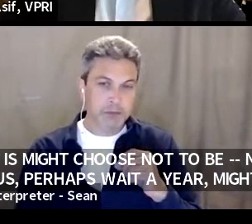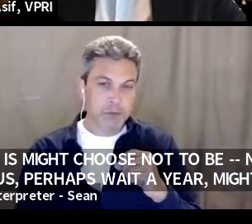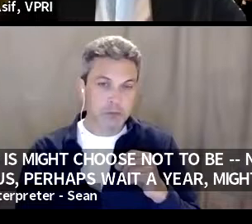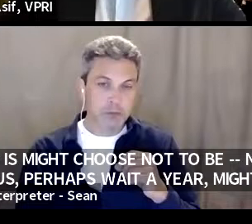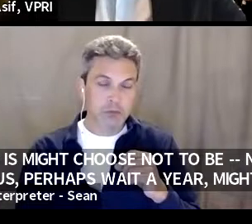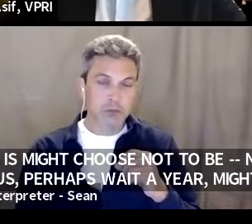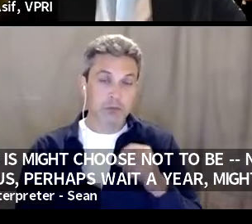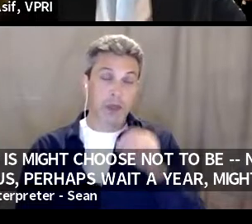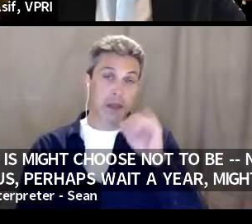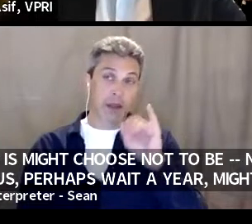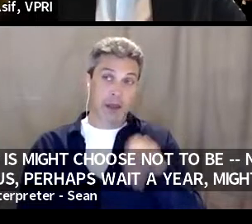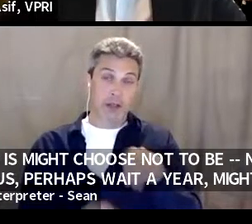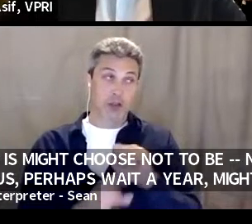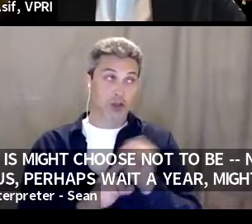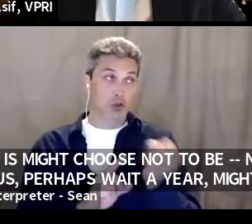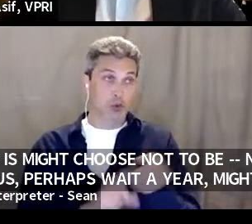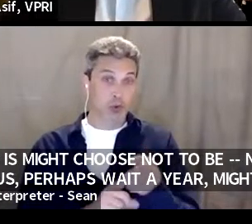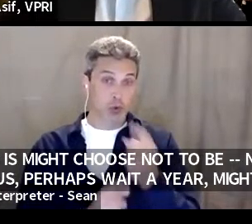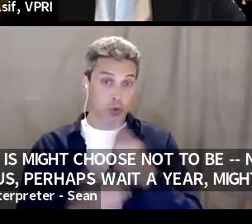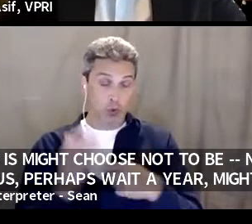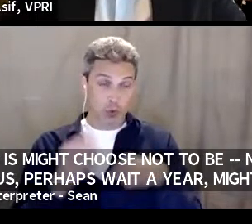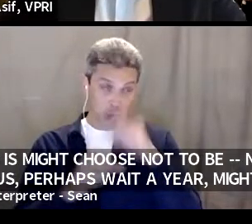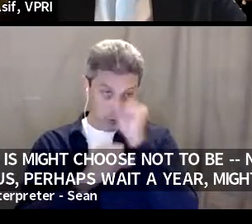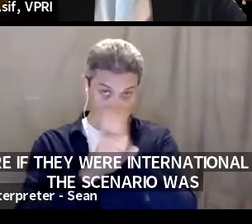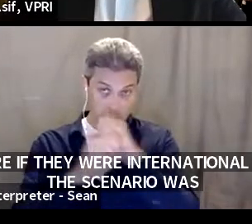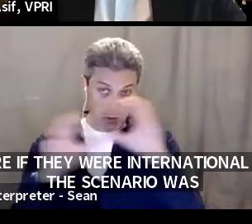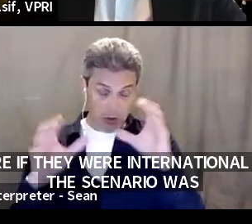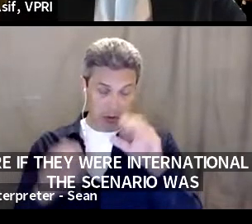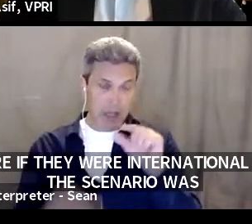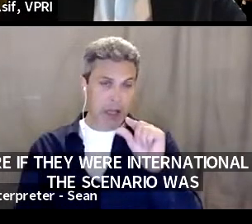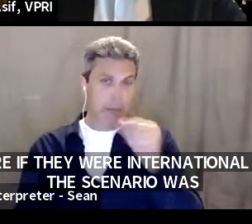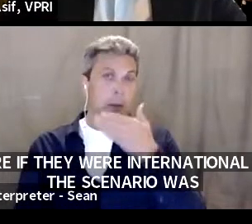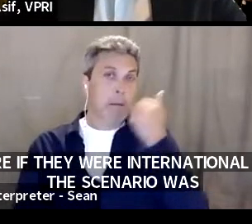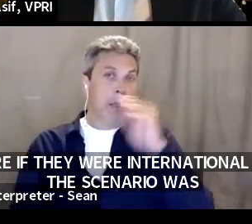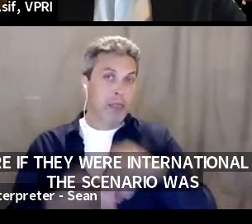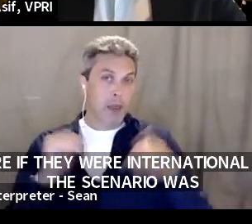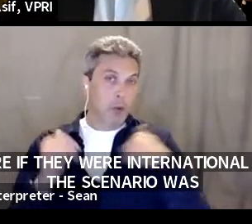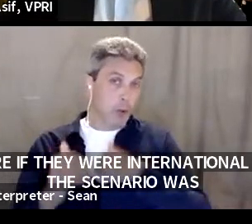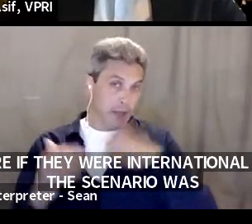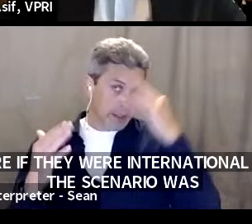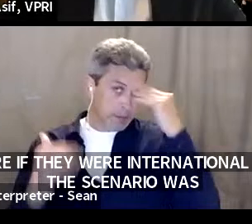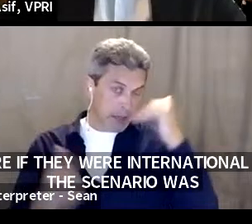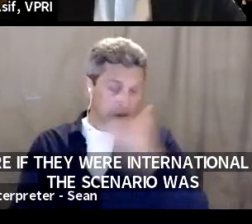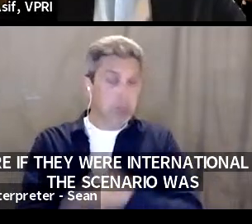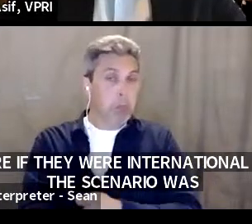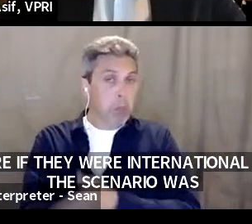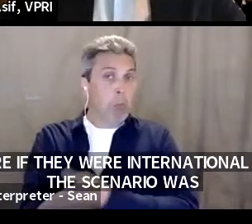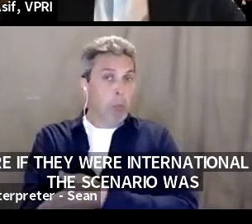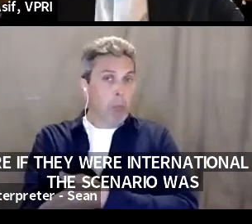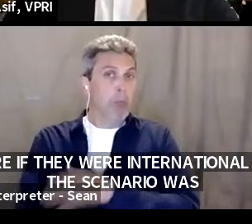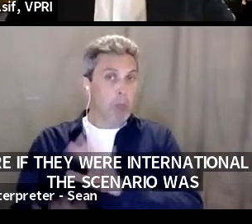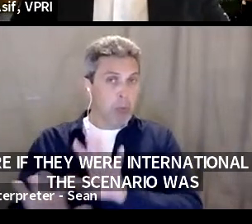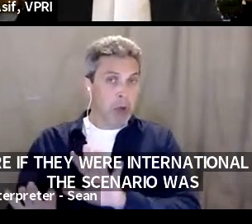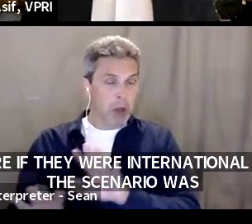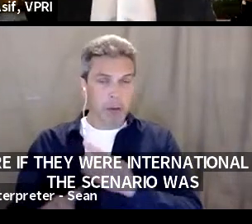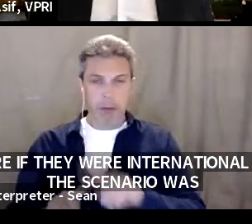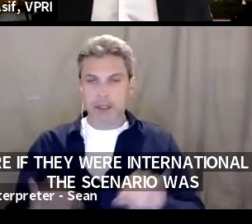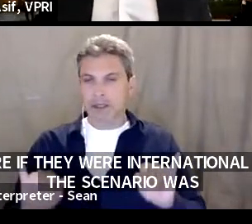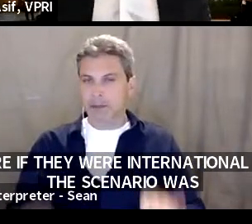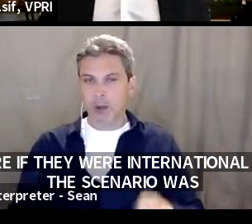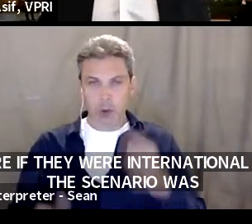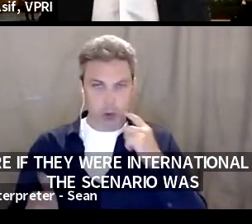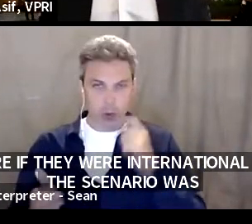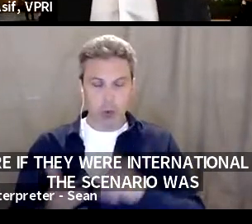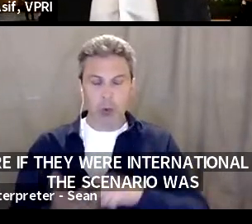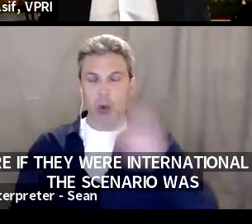better based on more recent update than we expected. But at the same time, there is no doubt that we